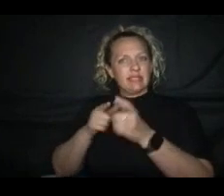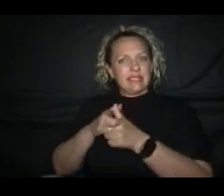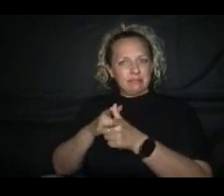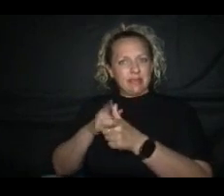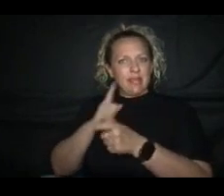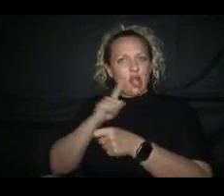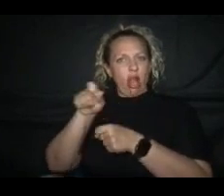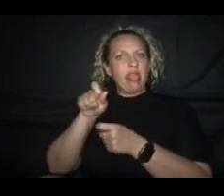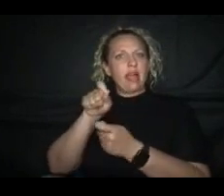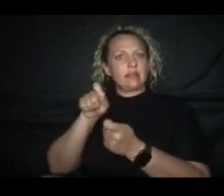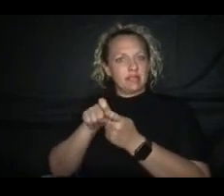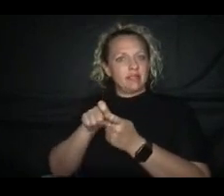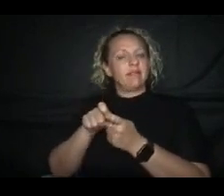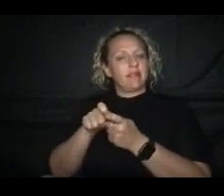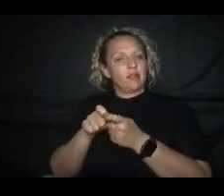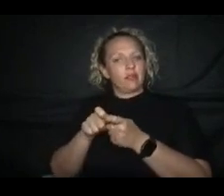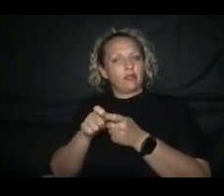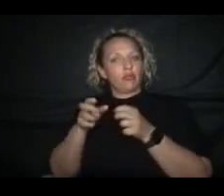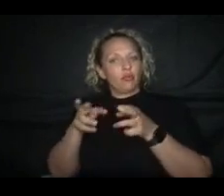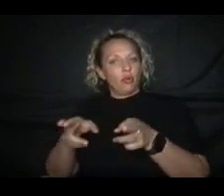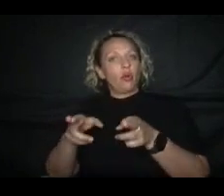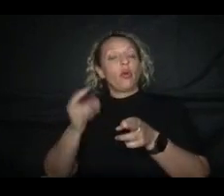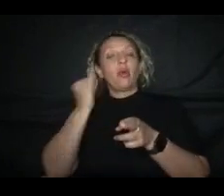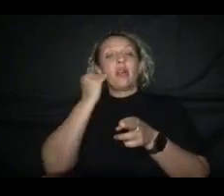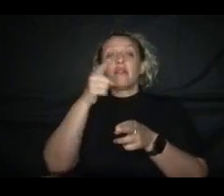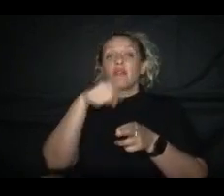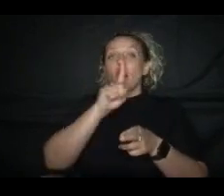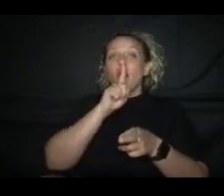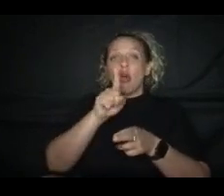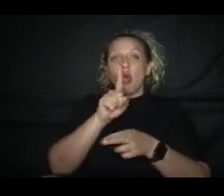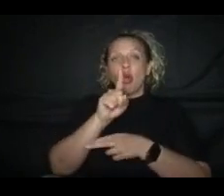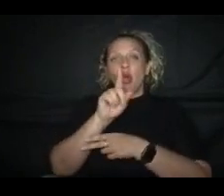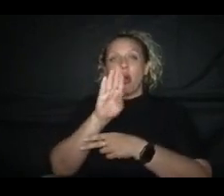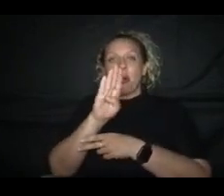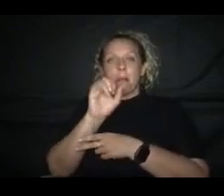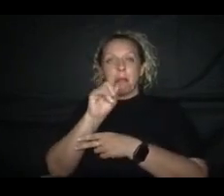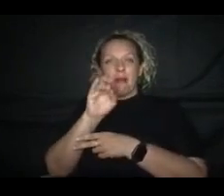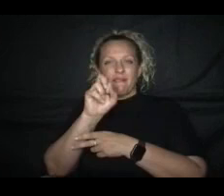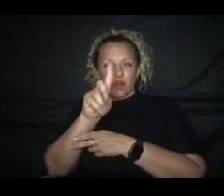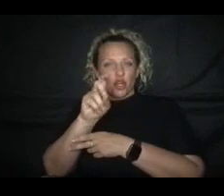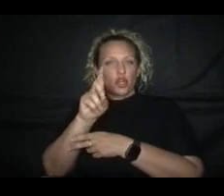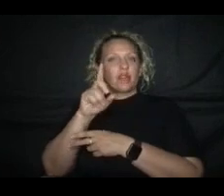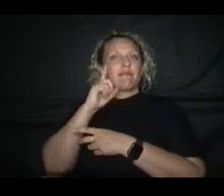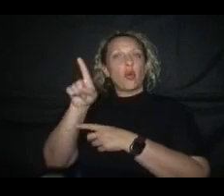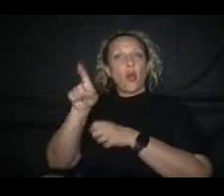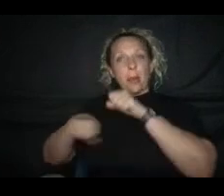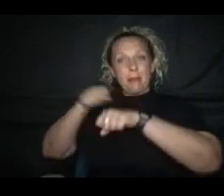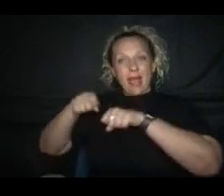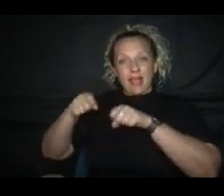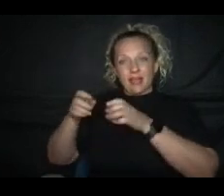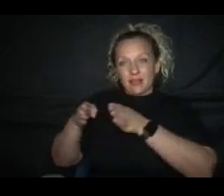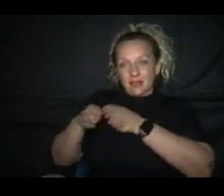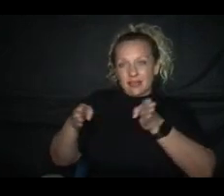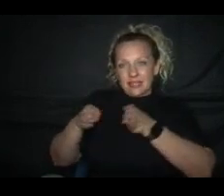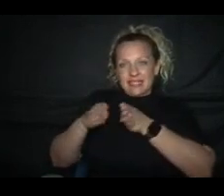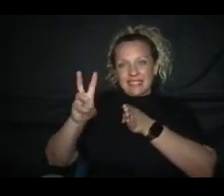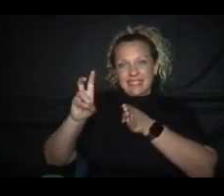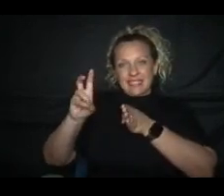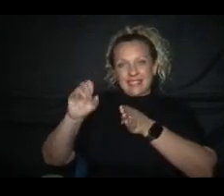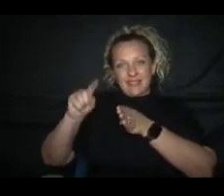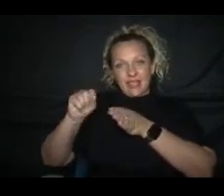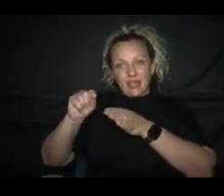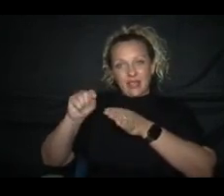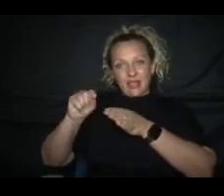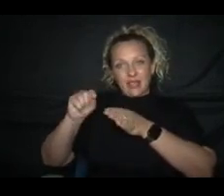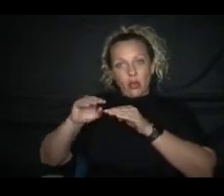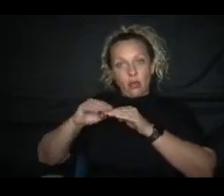designated bike lane road. If you are a buffered bike lane 6 feet or more, the maximum speed limit on